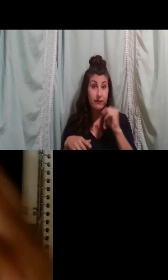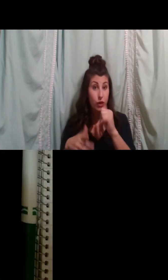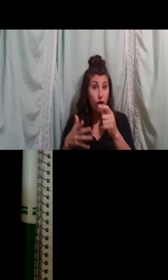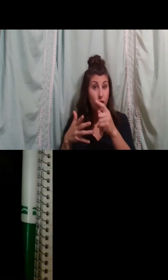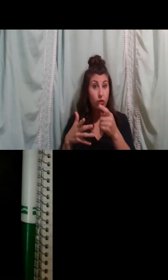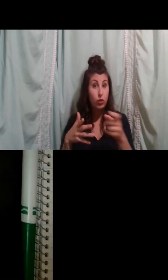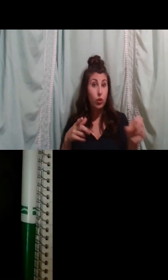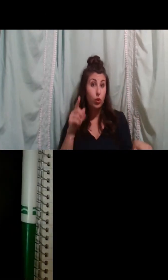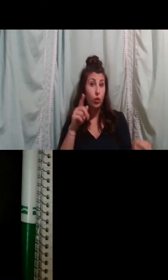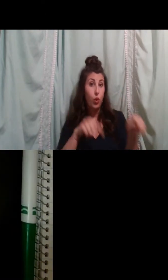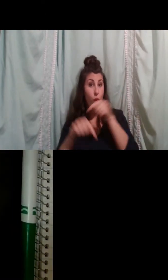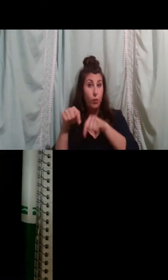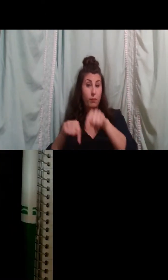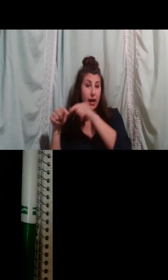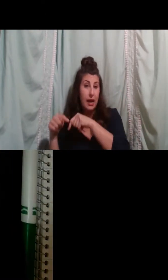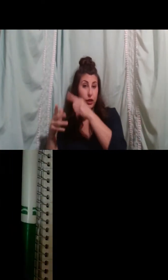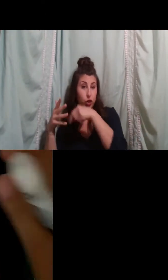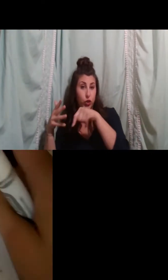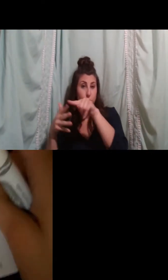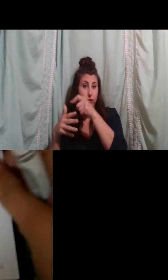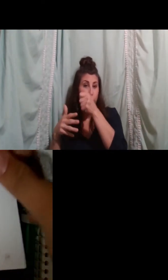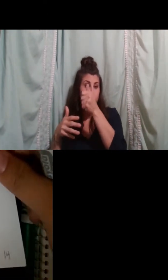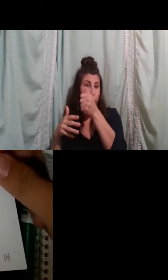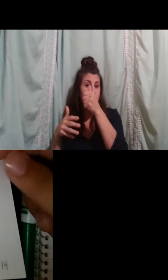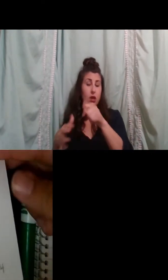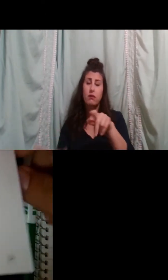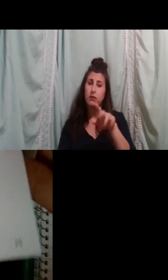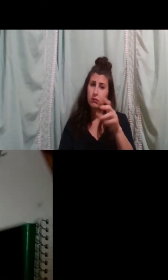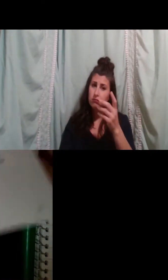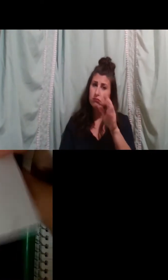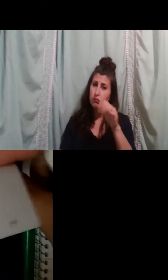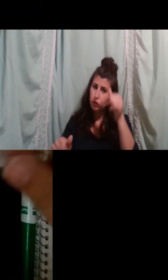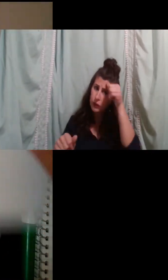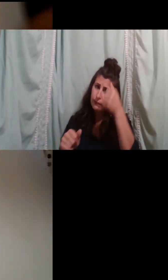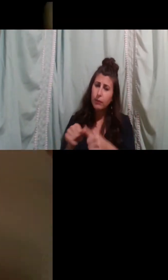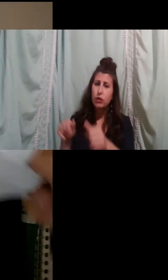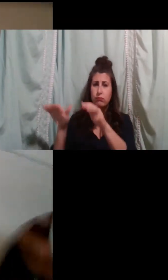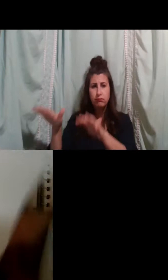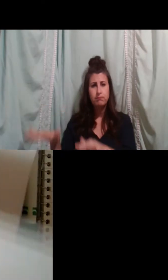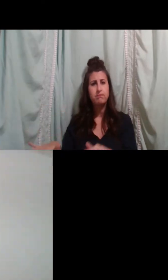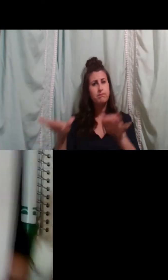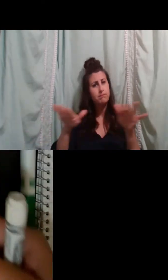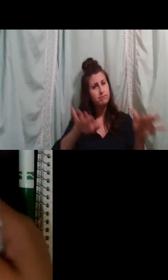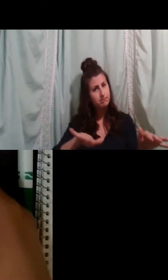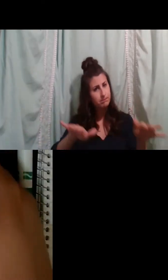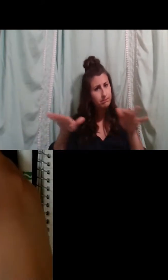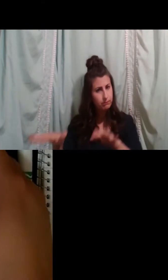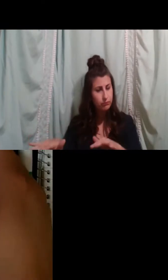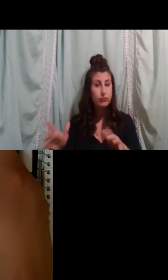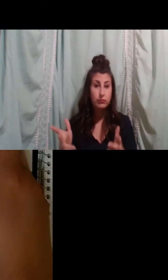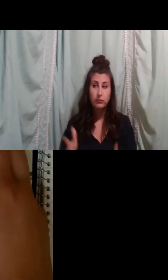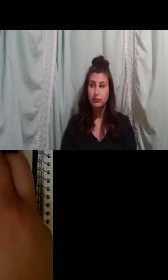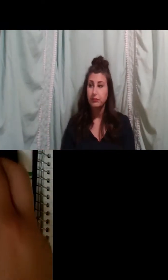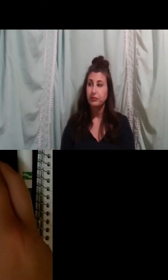go back and review this. All right, do the problems again. Take your time. All right, so when